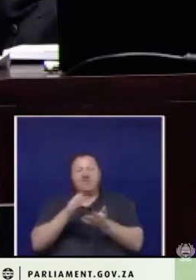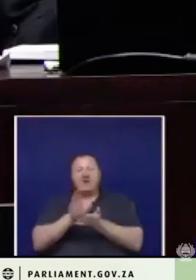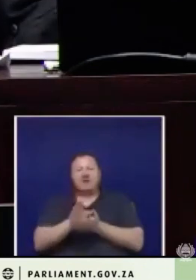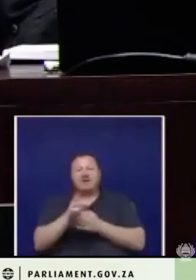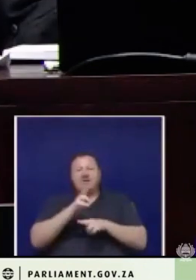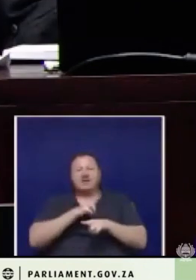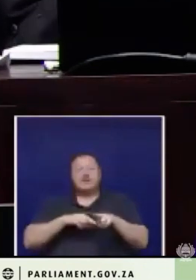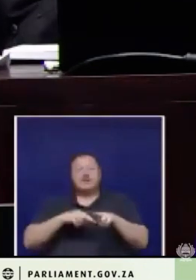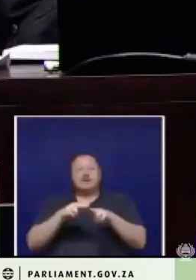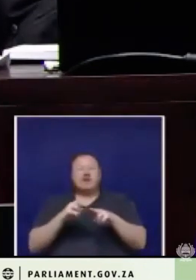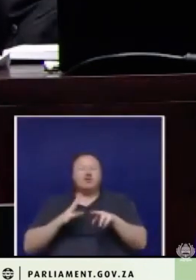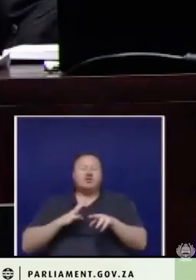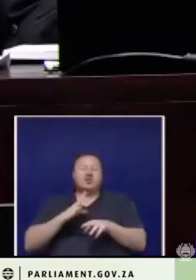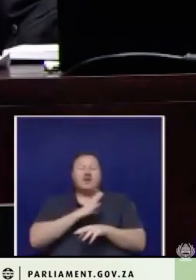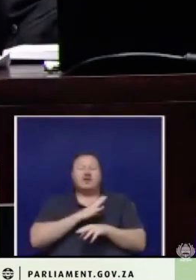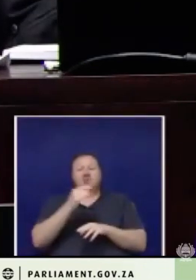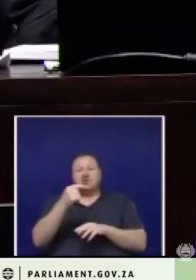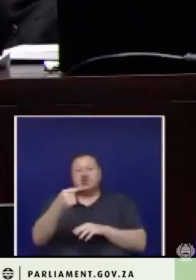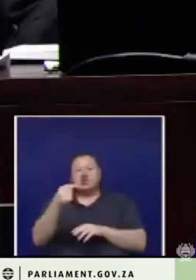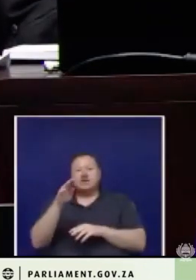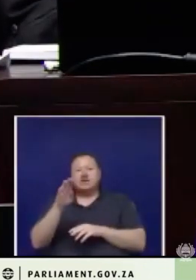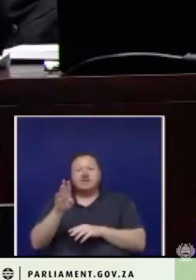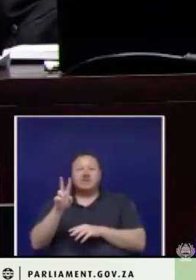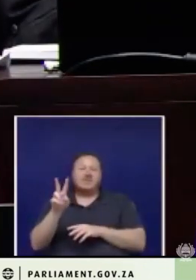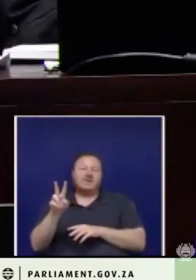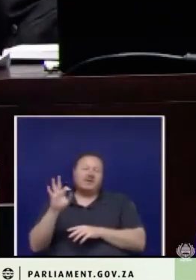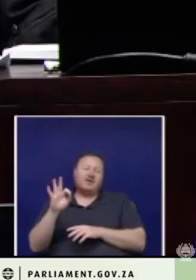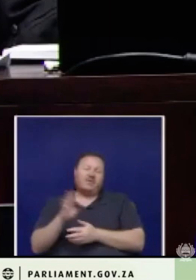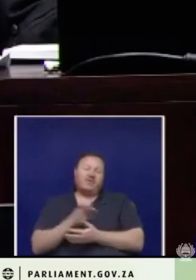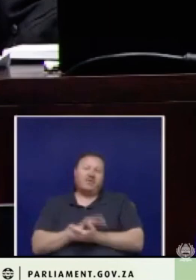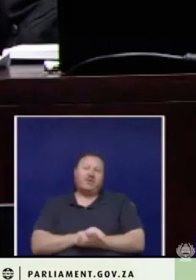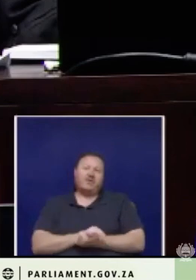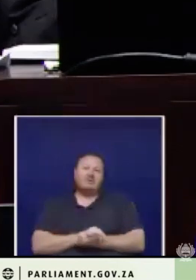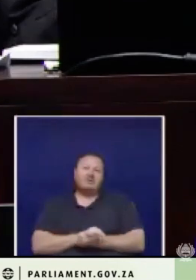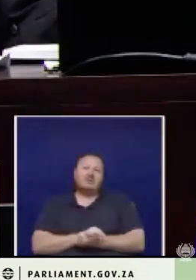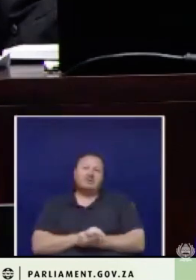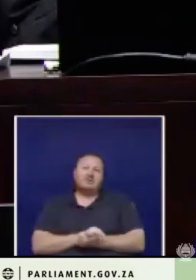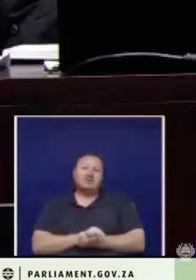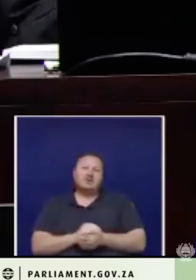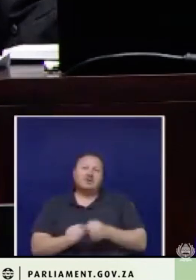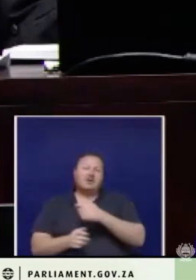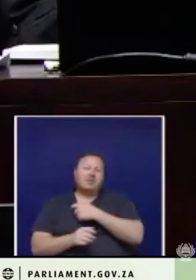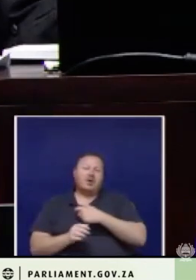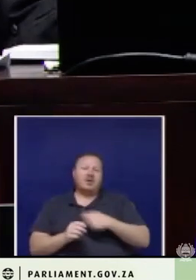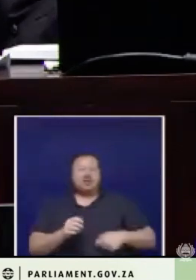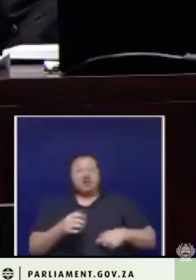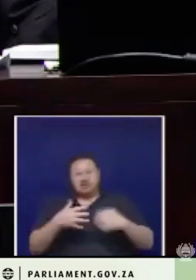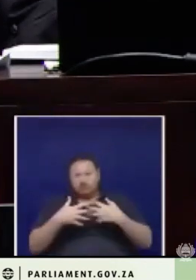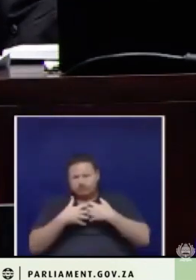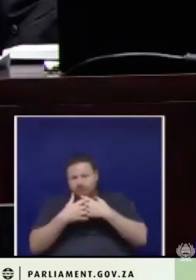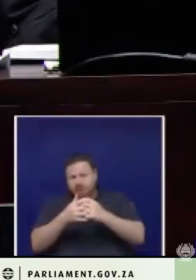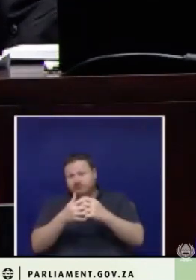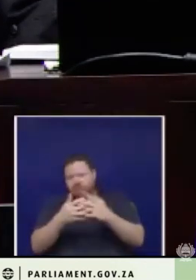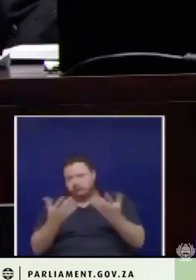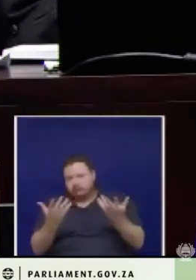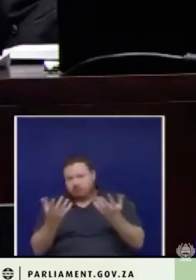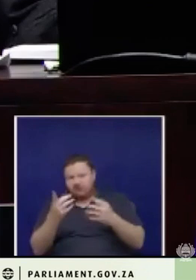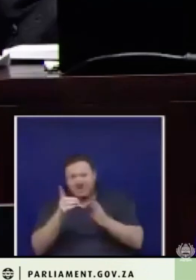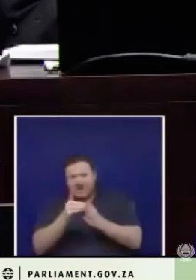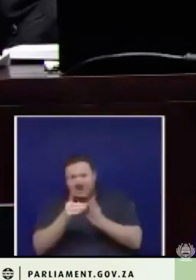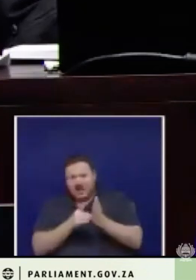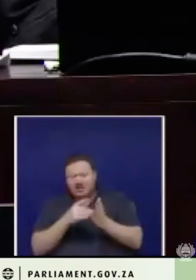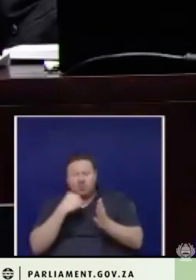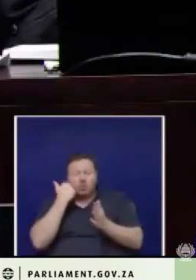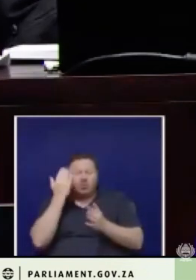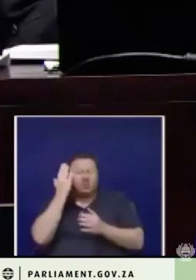National Council on GBV and Femicide. When will the President set the date? We want to know. The